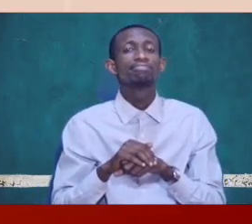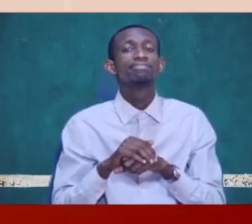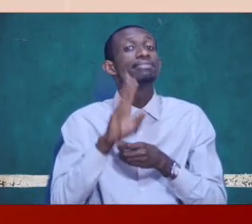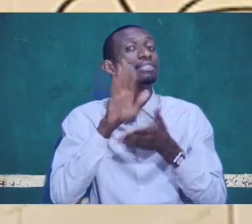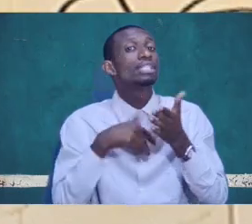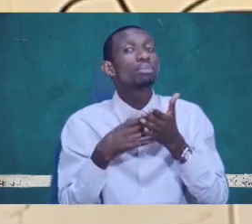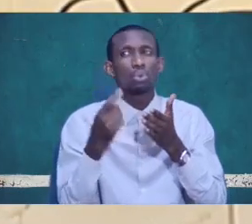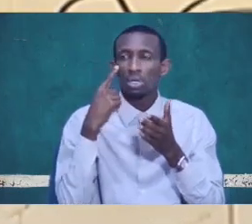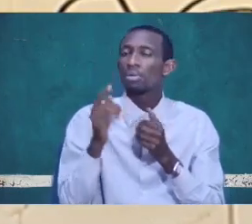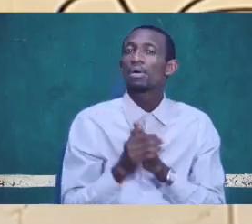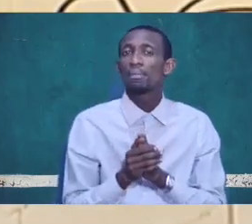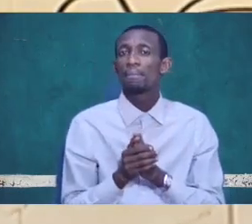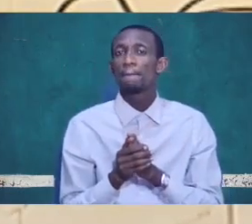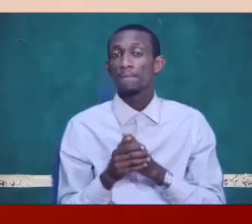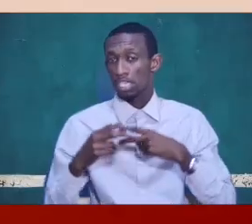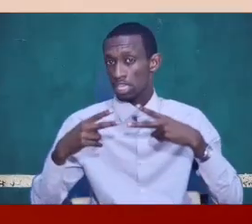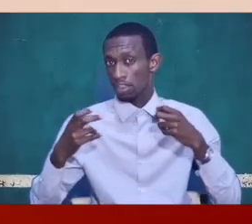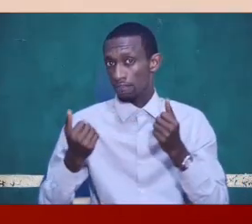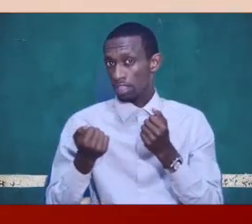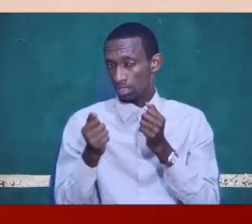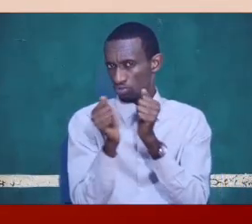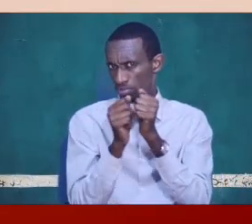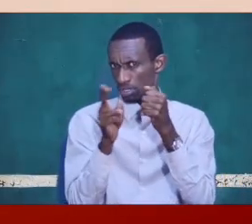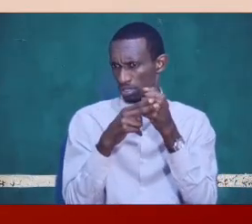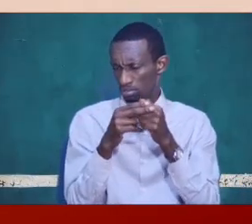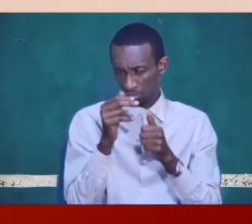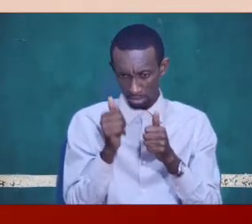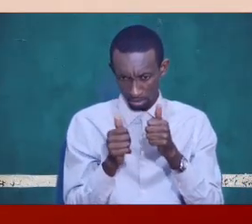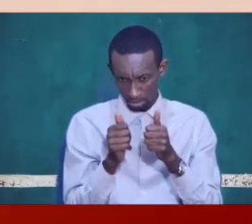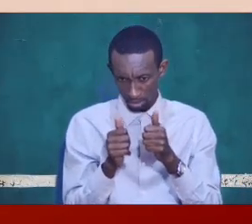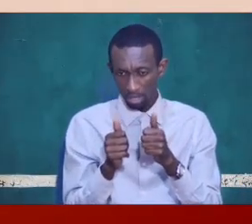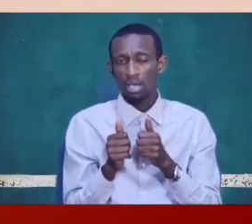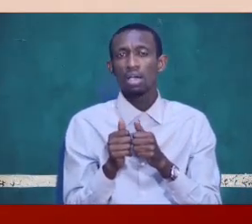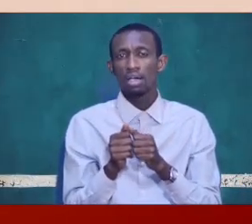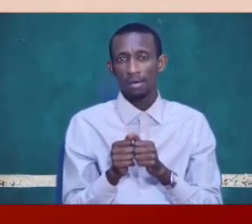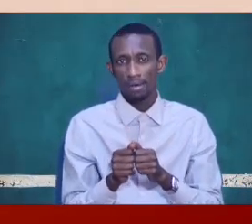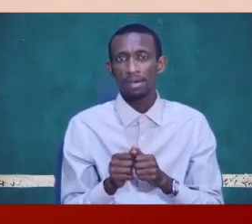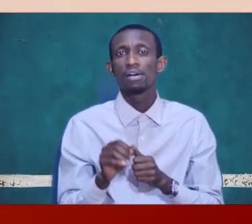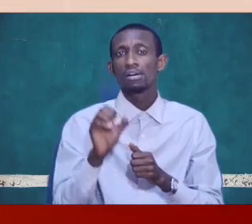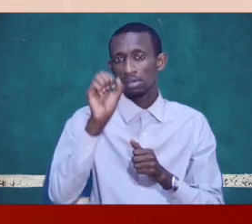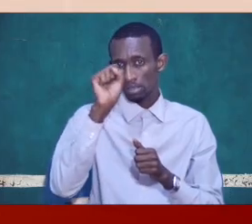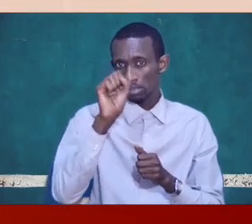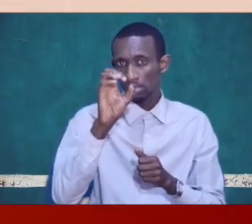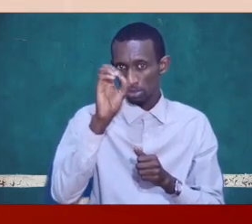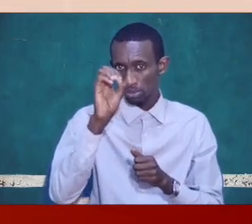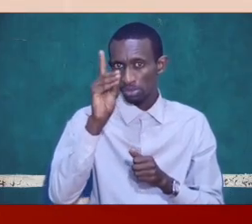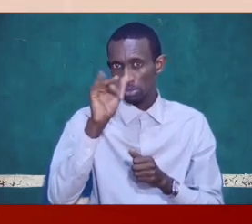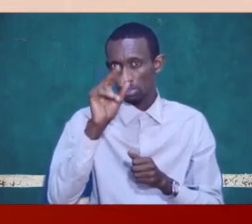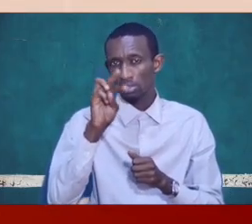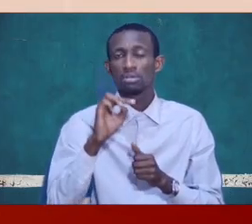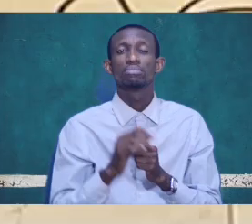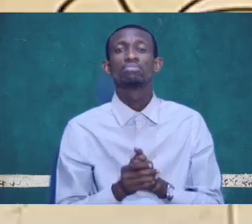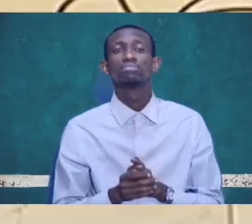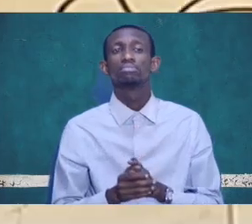which has atomic number 11 is sodium. So we have sodium, which